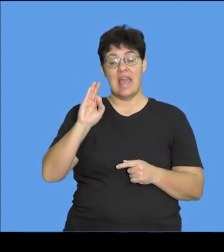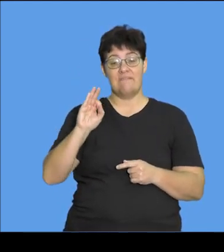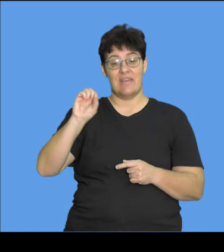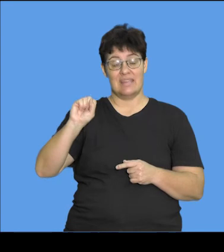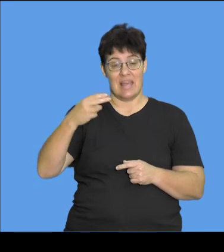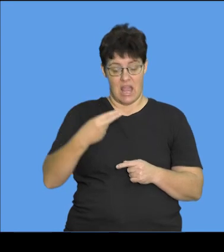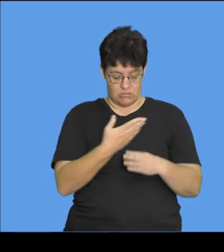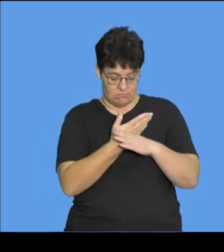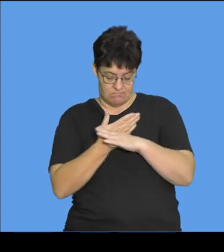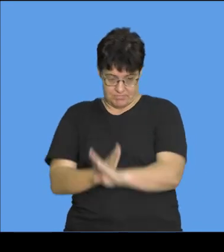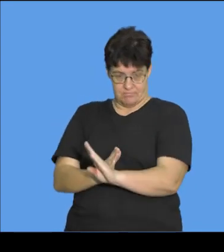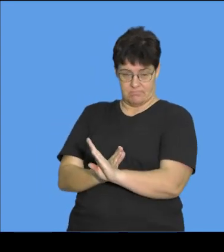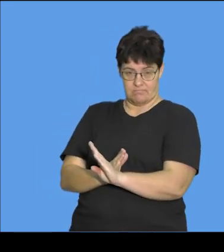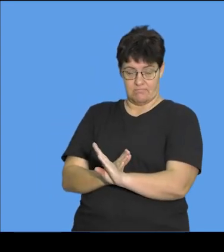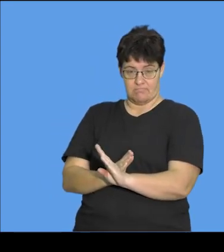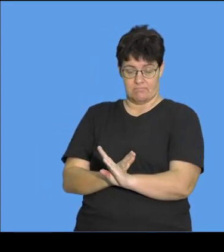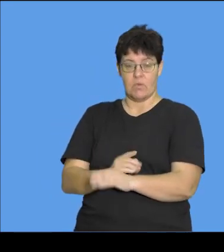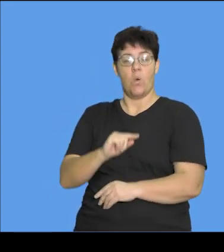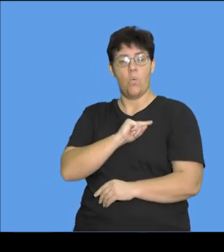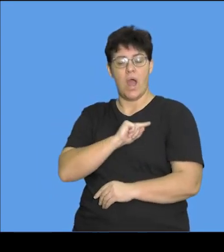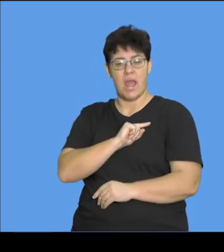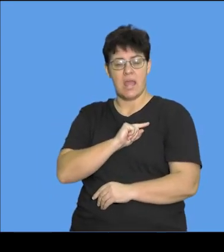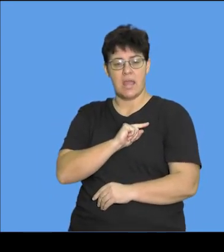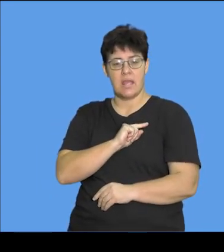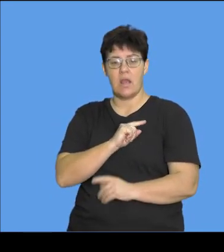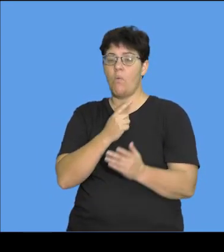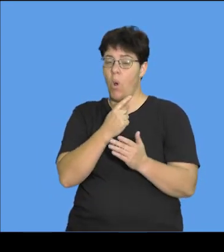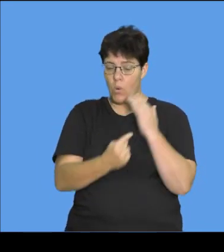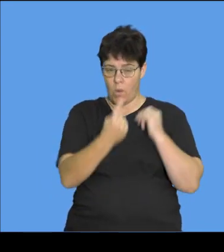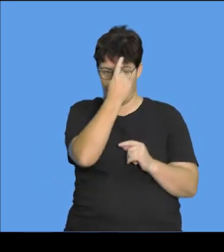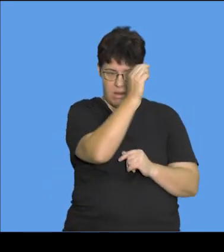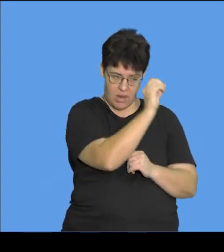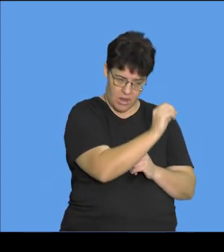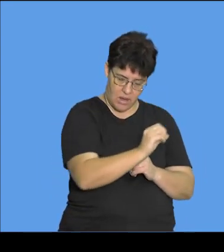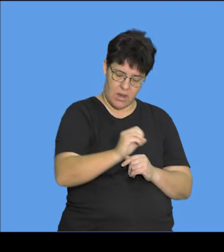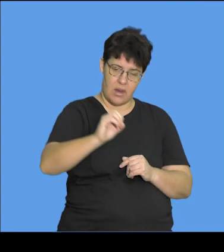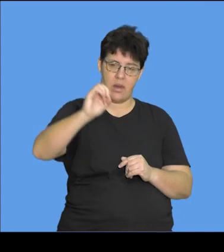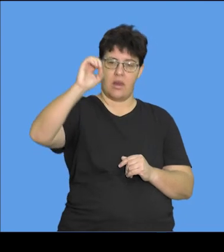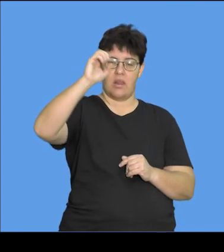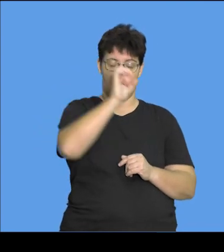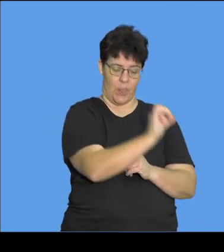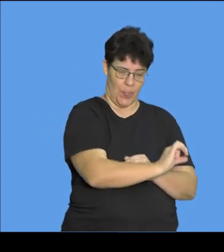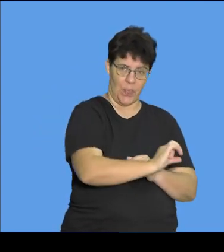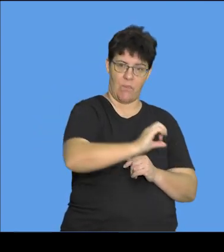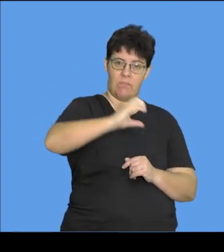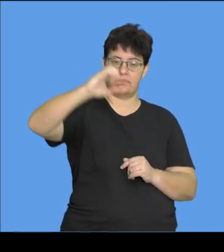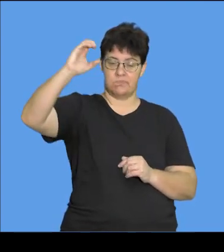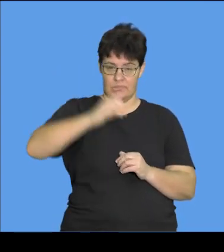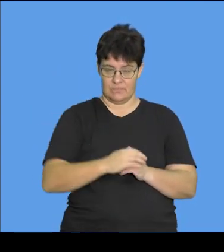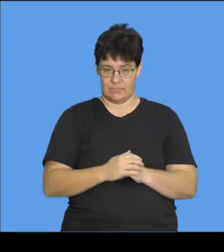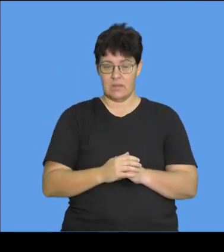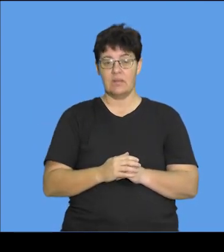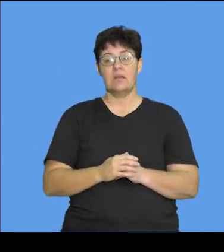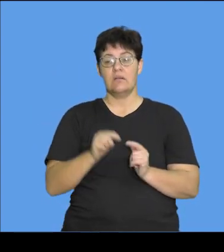graph, so that only a single follicle matures at the time. Progesterone also inhibits the